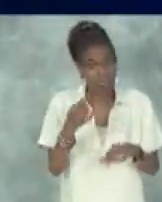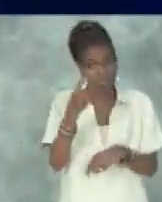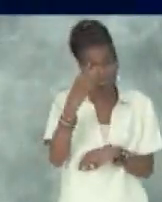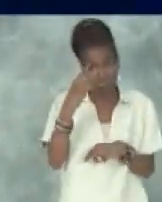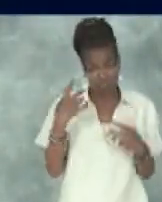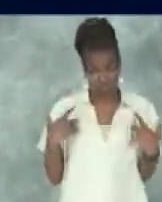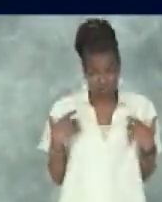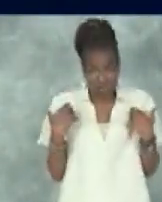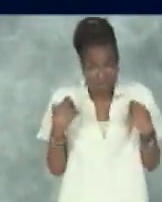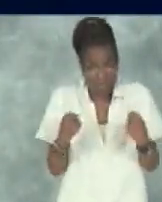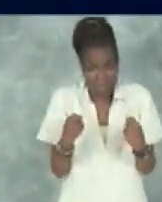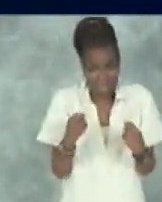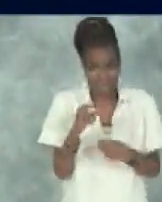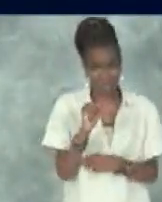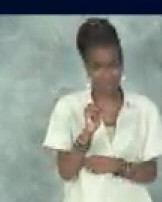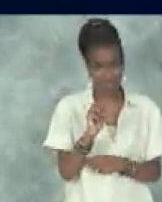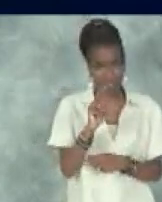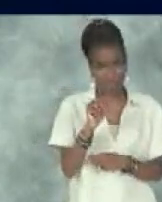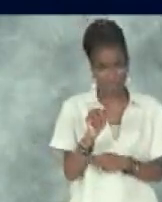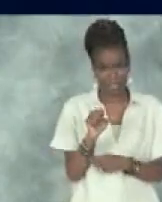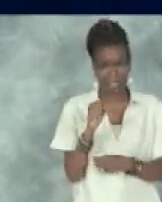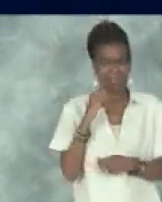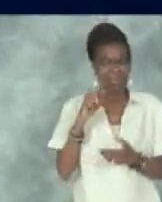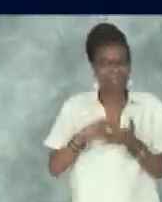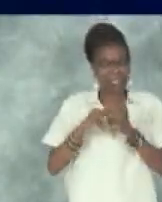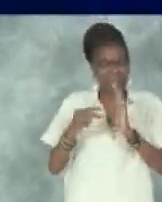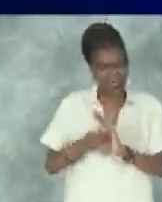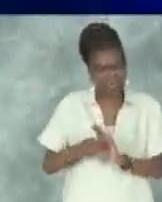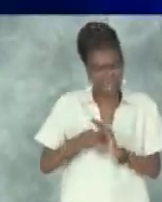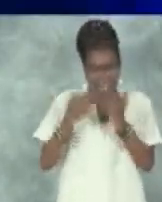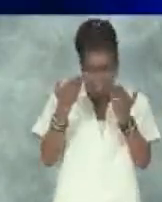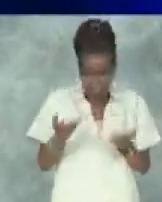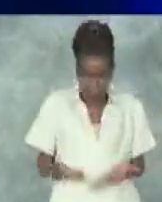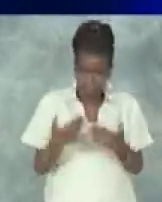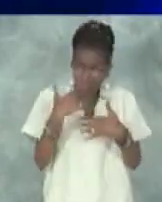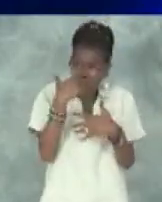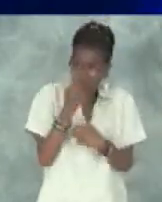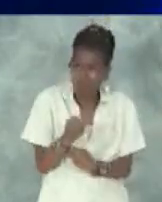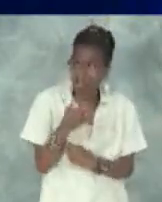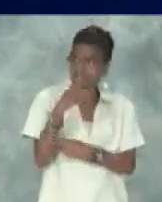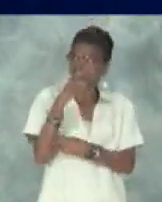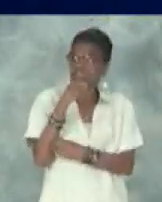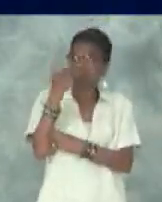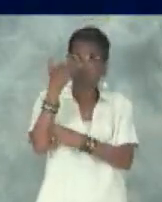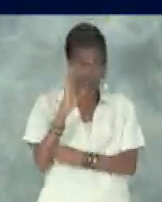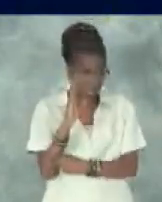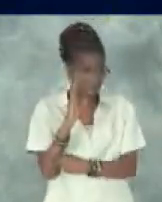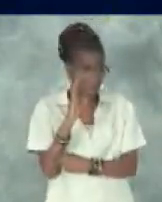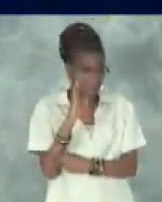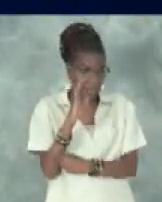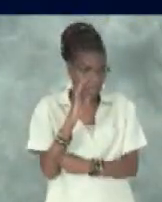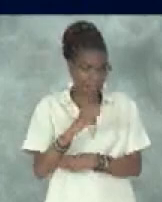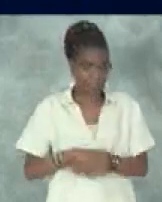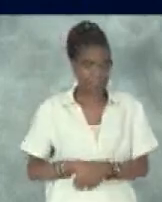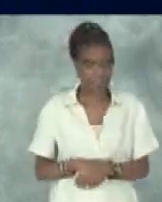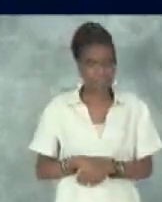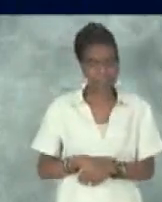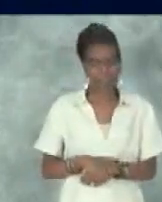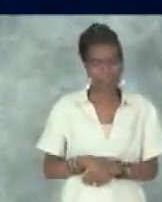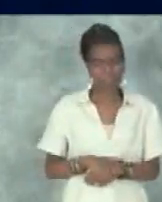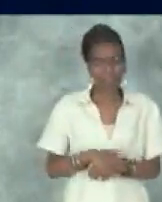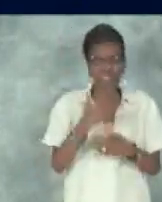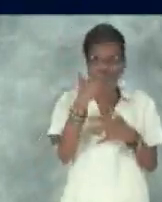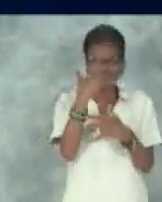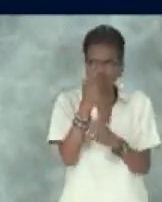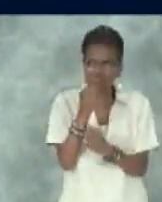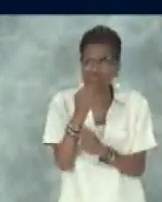a noun. It is a state of being. It is both trust in and trust that. It is